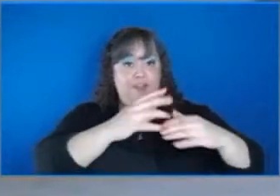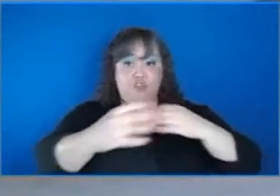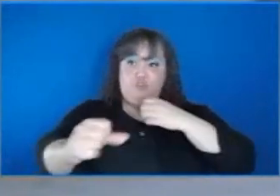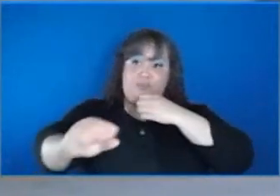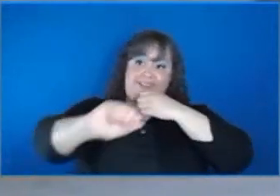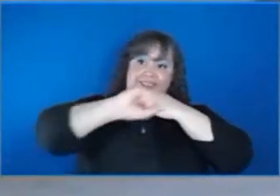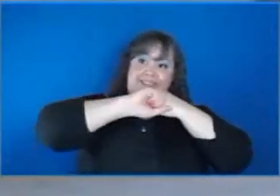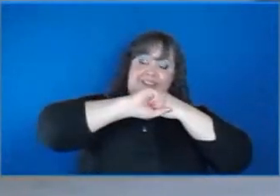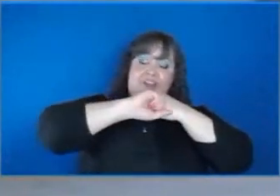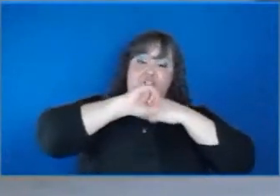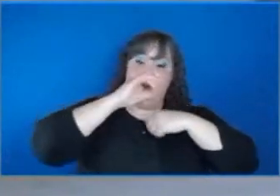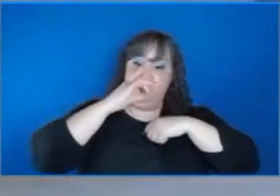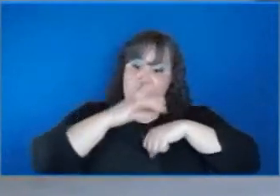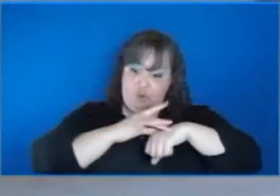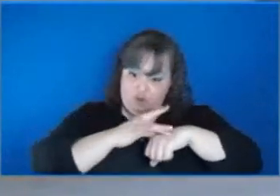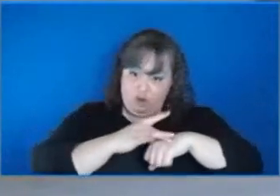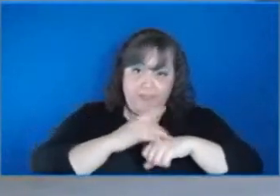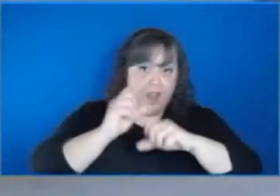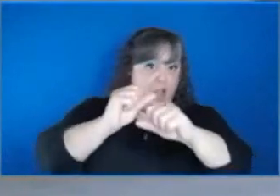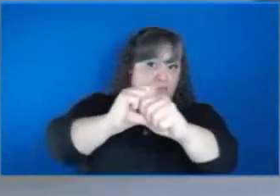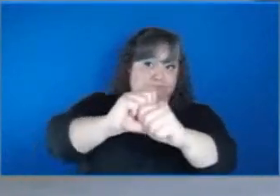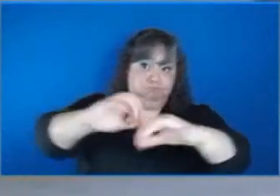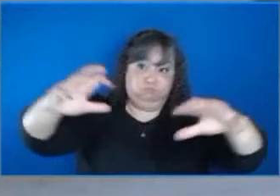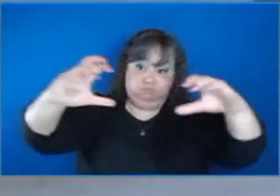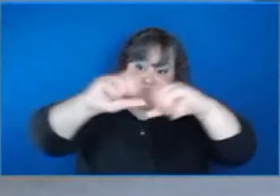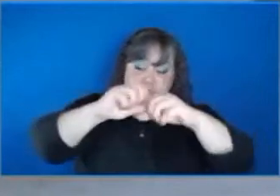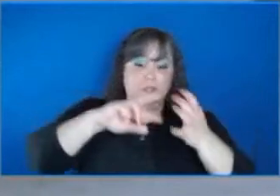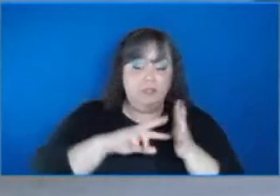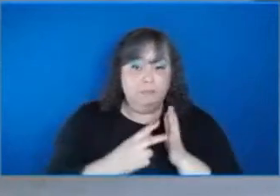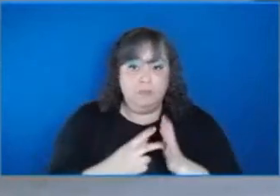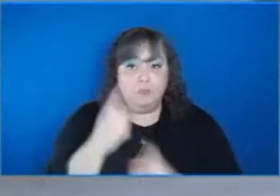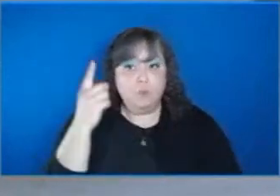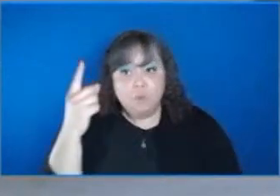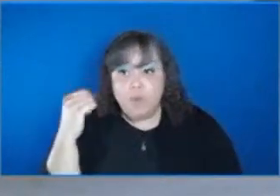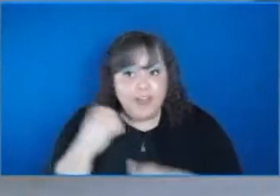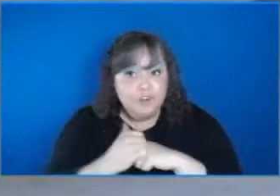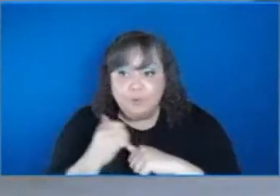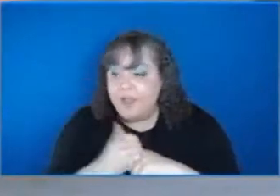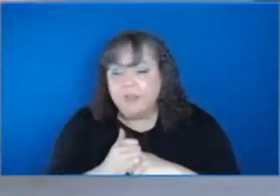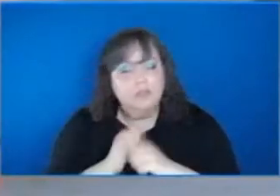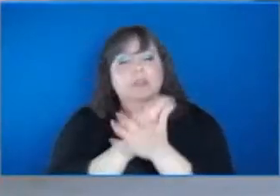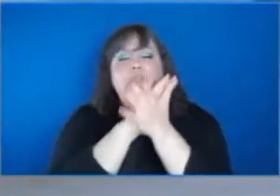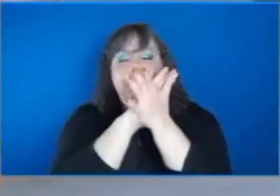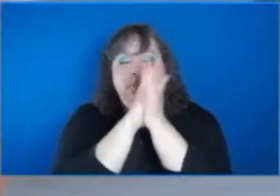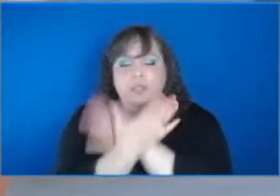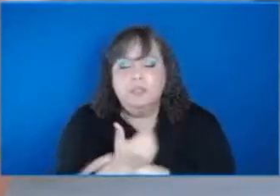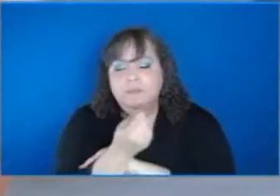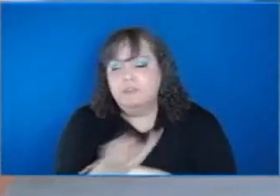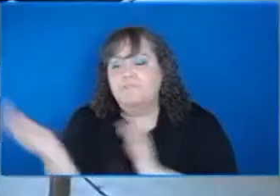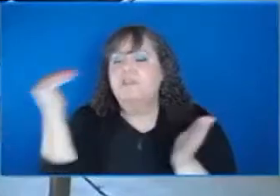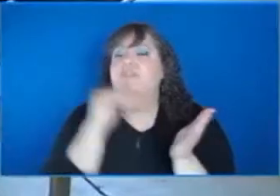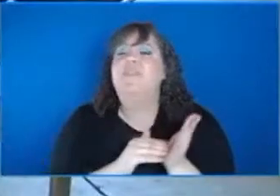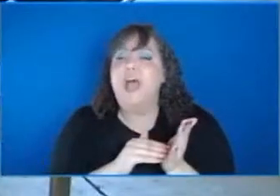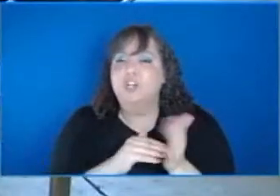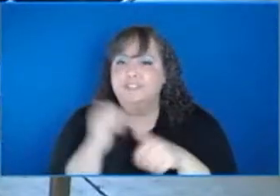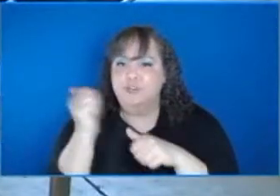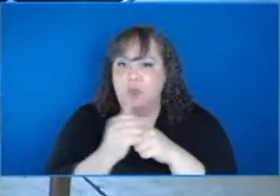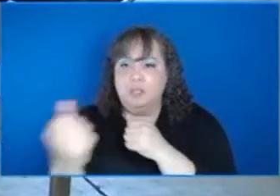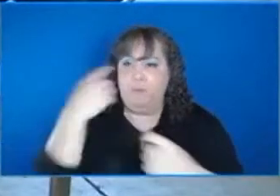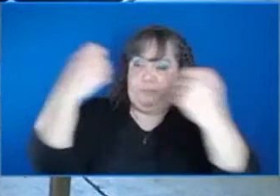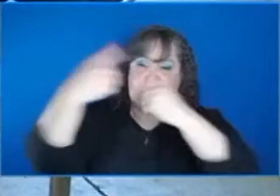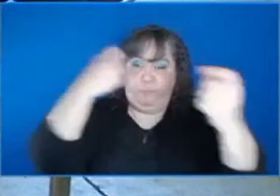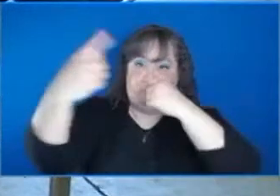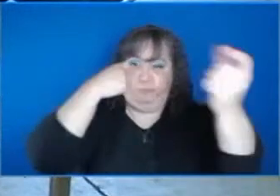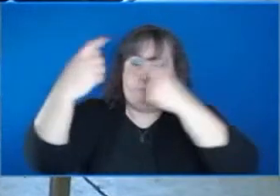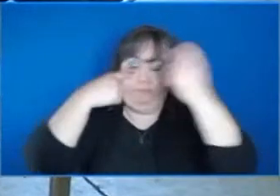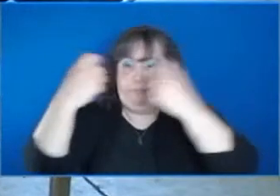up, you then not just have one rock coming towards Earth, you now have thousands of rocks coming towards Earth. Now we have new problems.